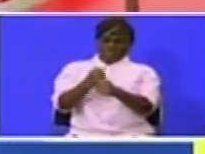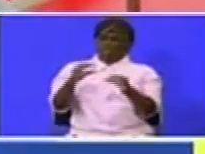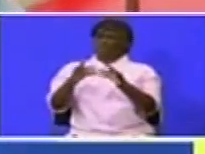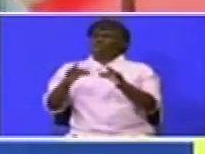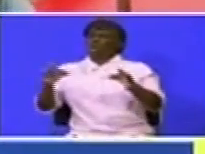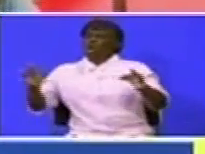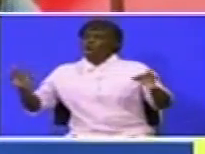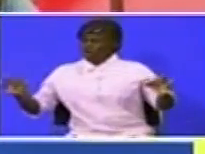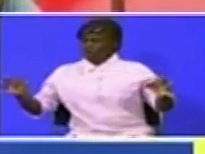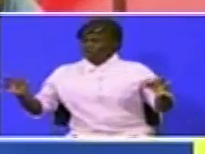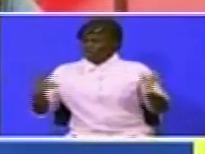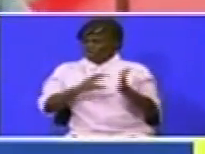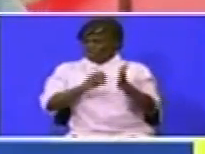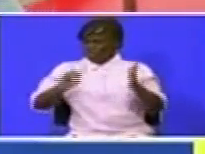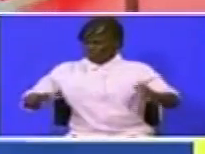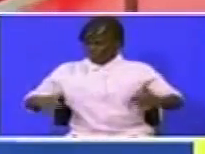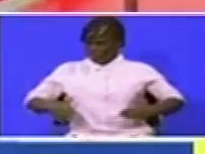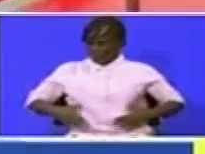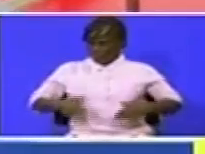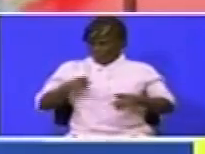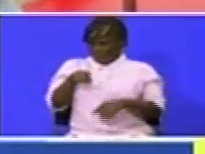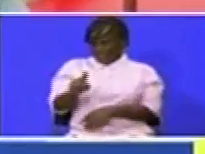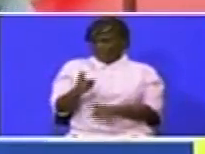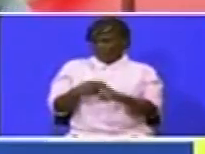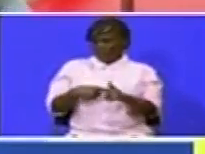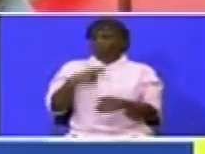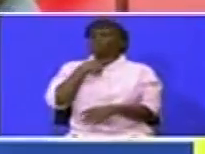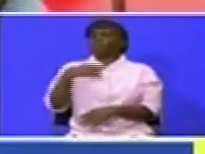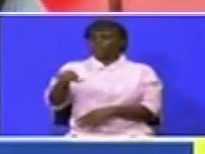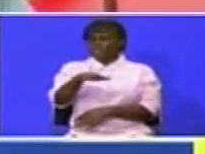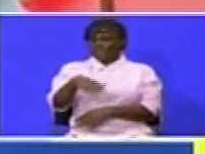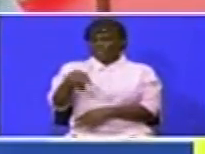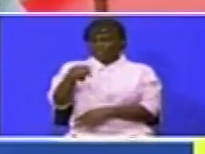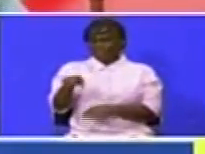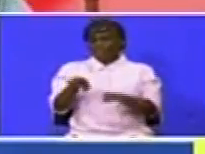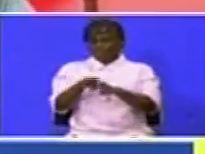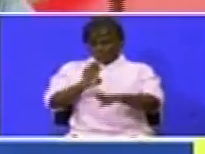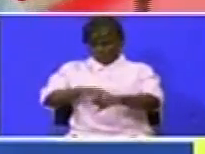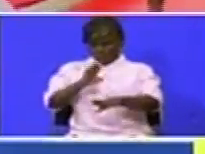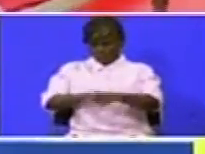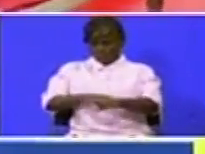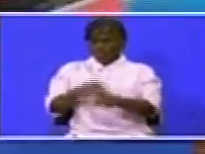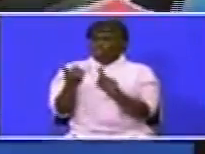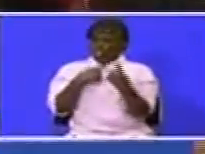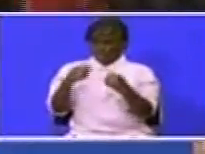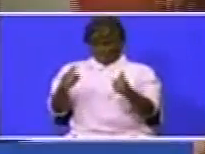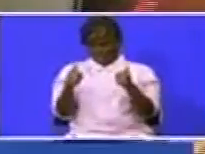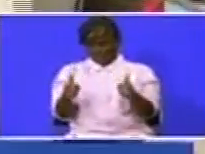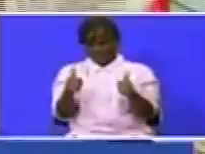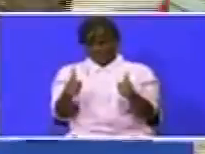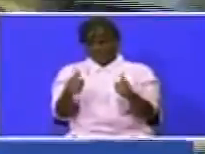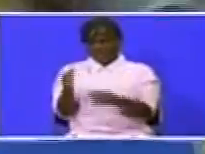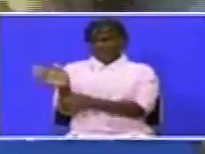long to remove her, to retrieve her from where she was, by that time she was so stable, she was talking to us. As a